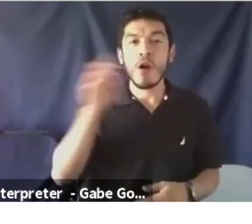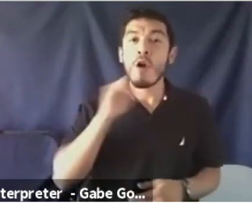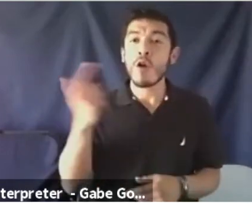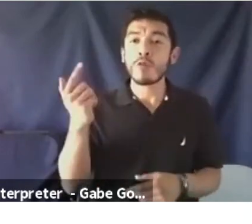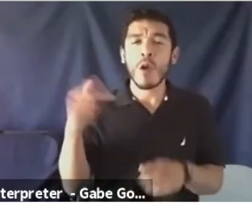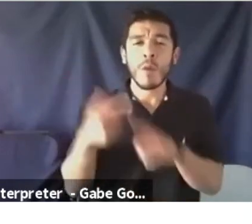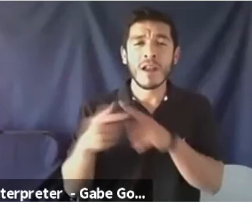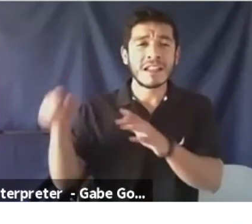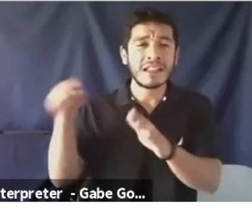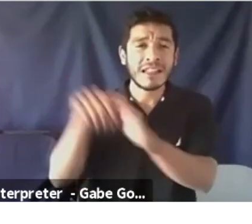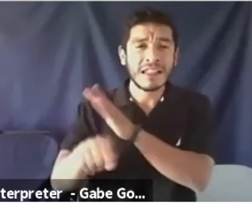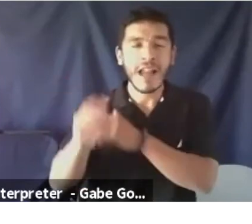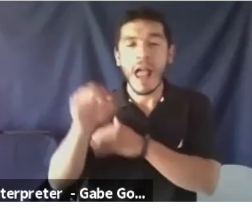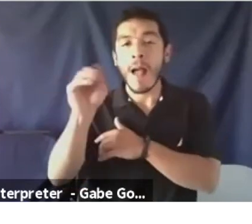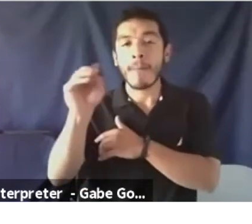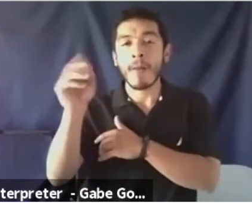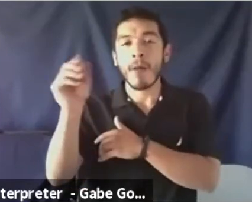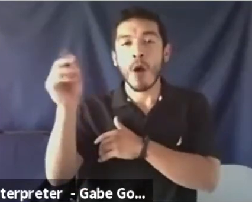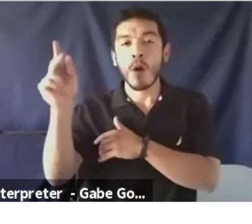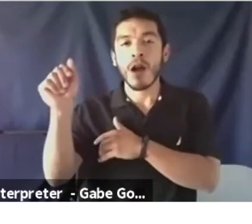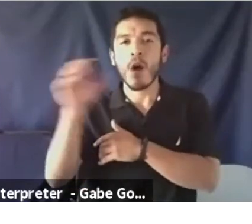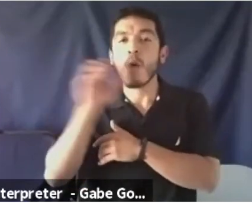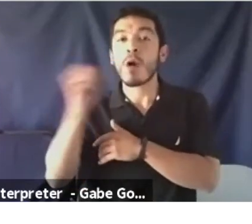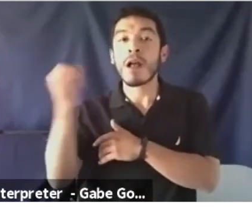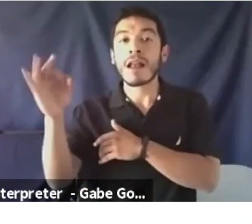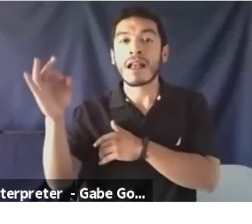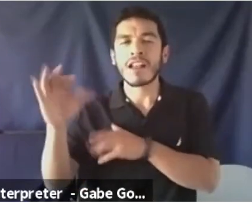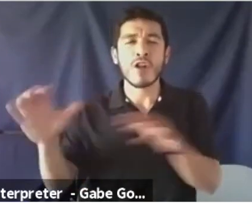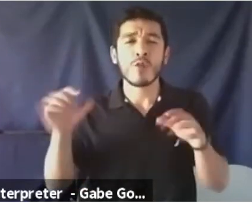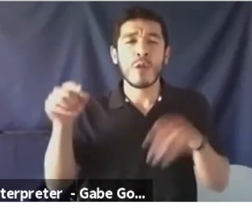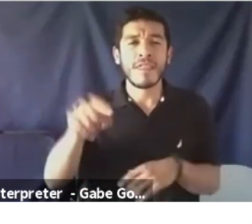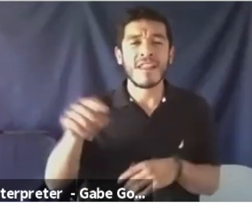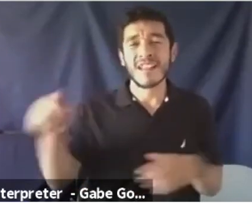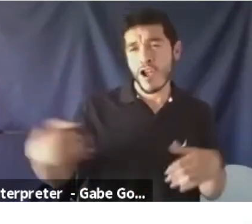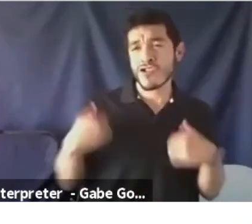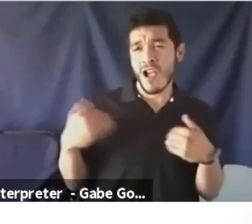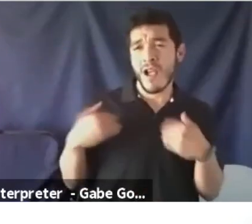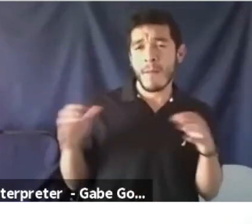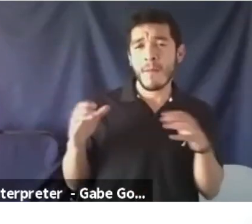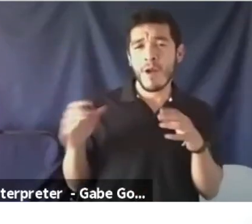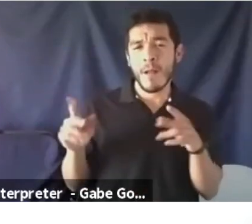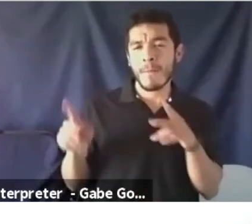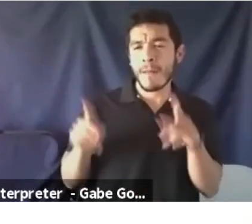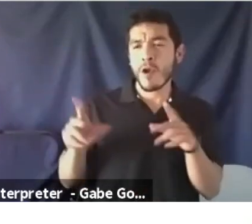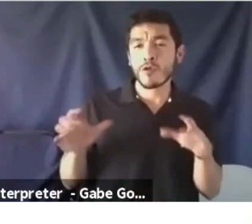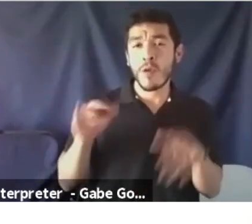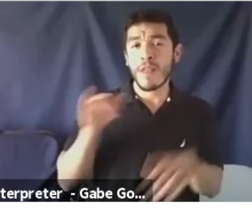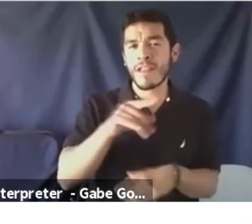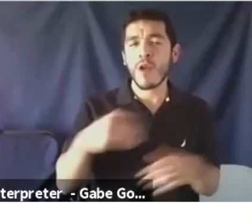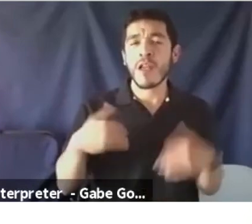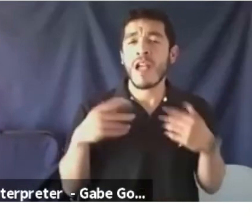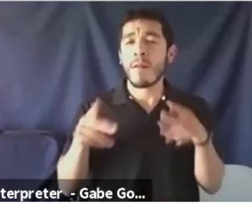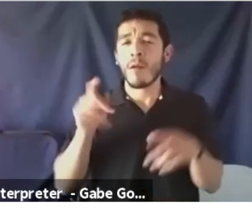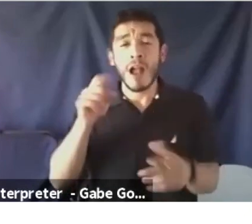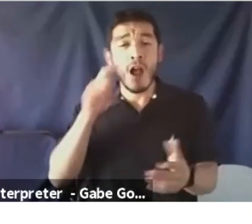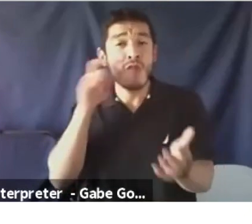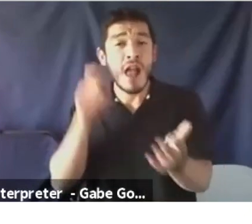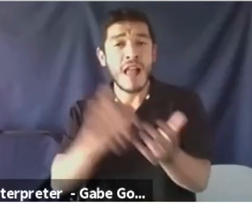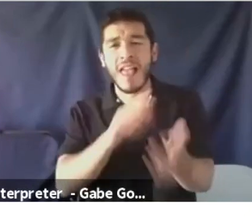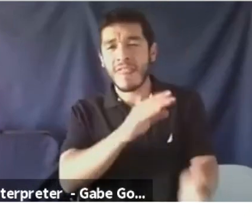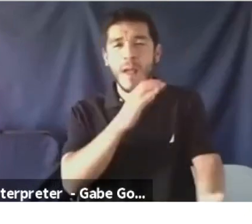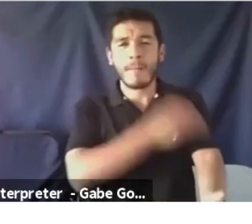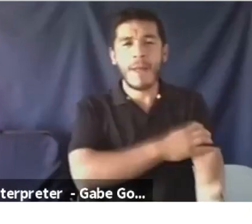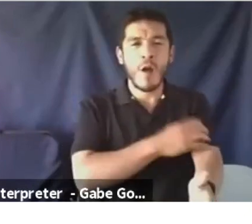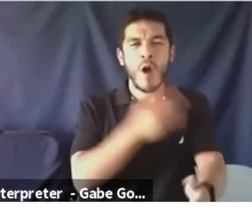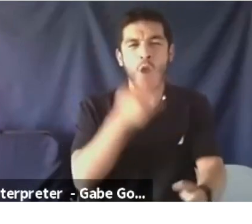Mama Cool was 19. There were young people doing this, and so I hope that young people will recognize themselves, or at least see a little